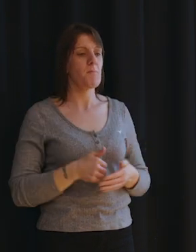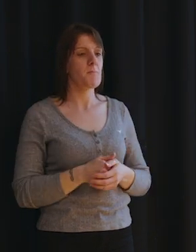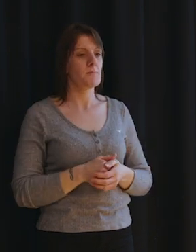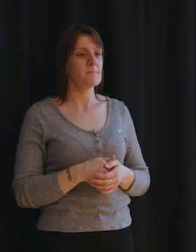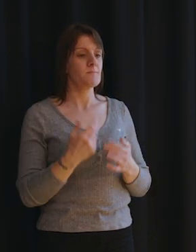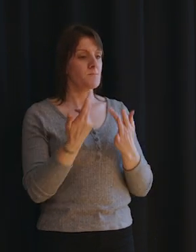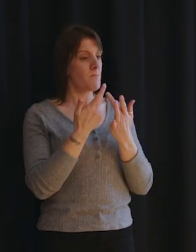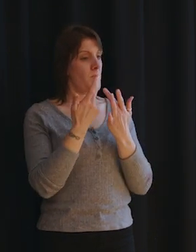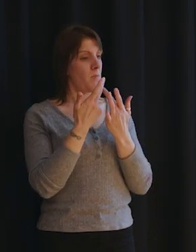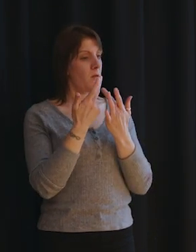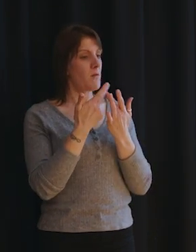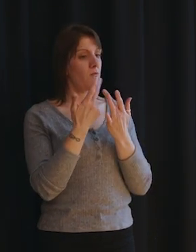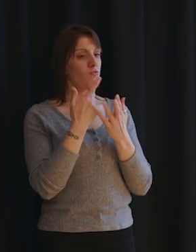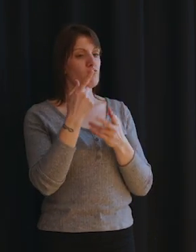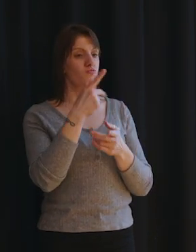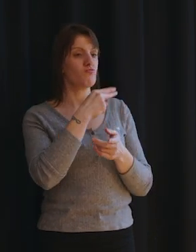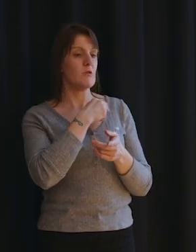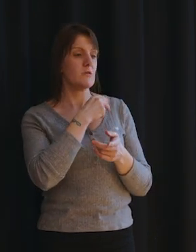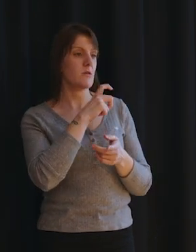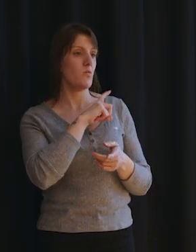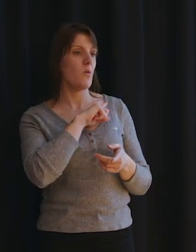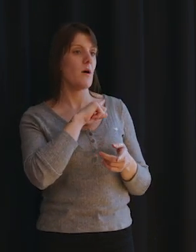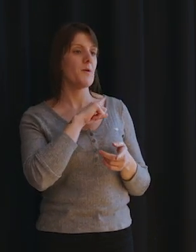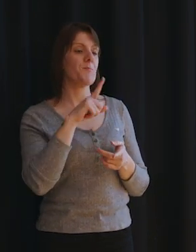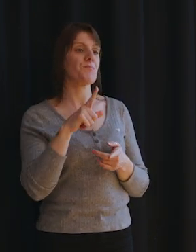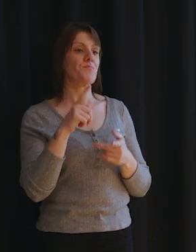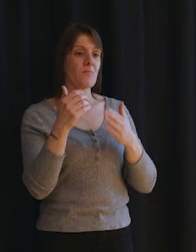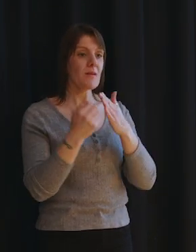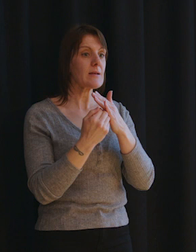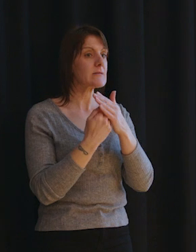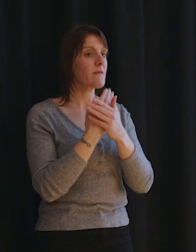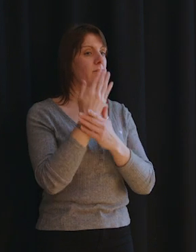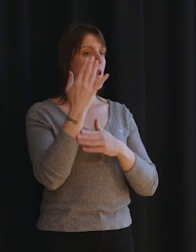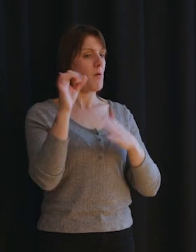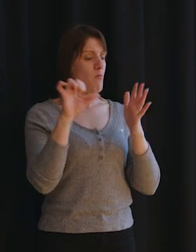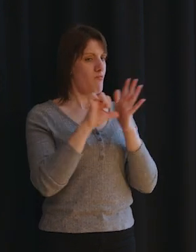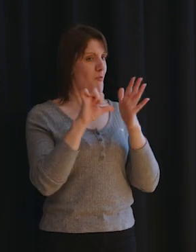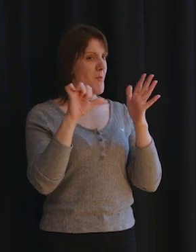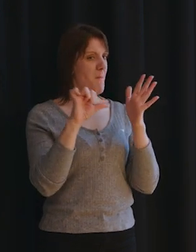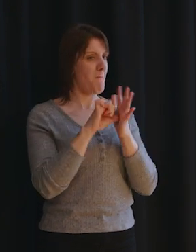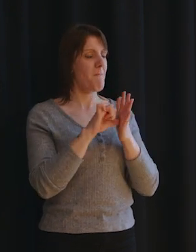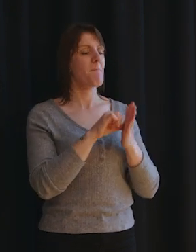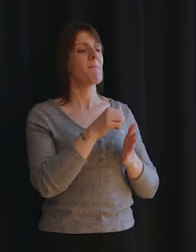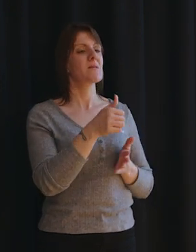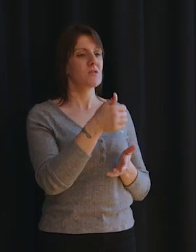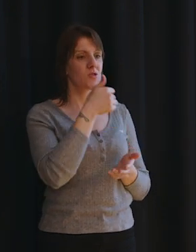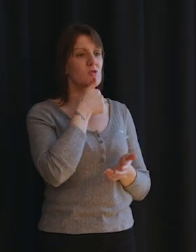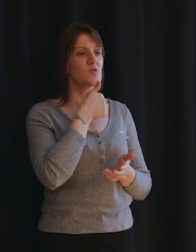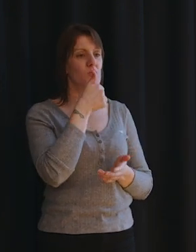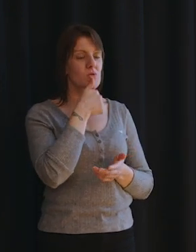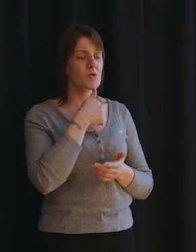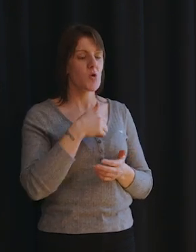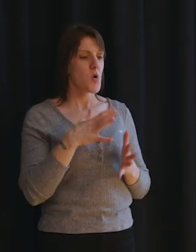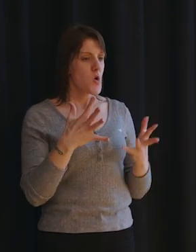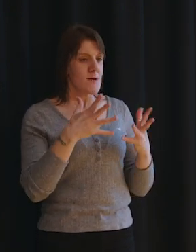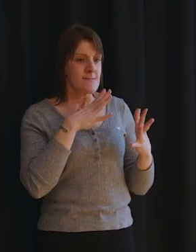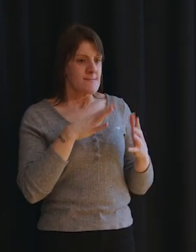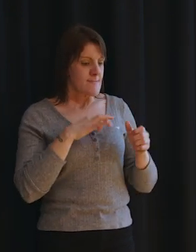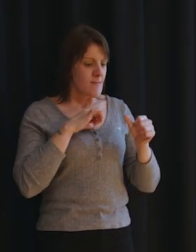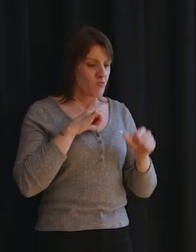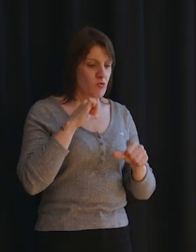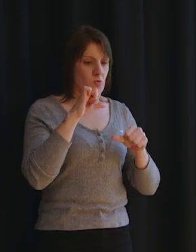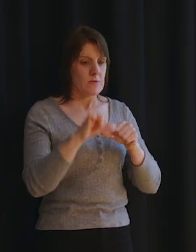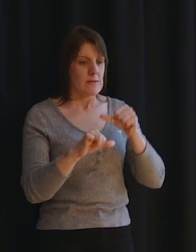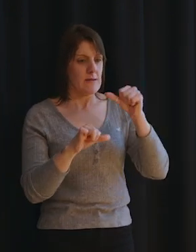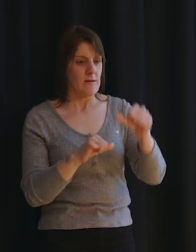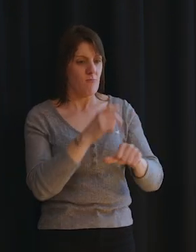And other reasons why I guess autistic people might feel that may develop kind of that problematic use. So the need for routine